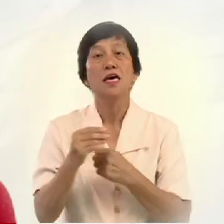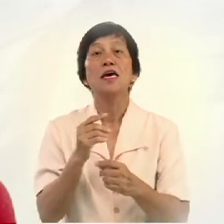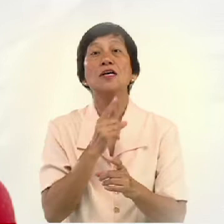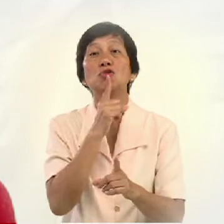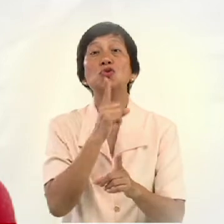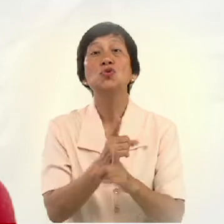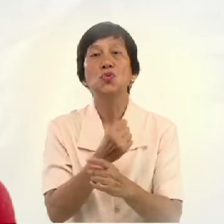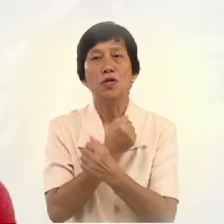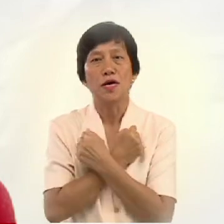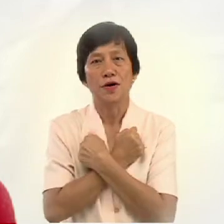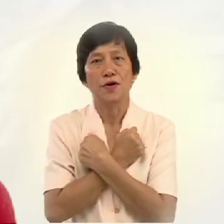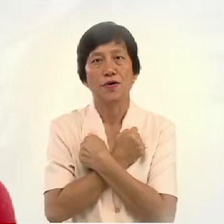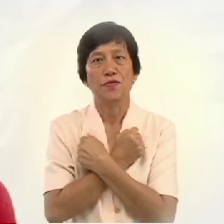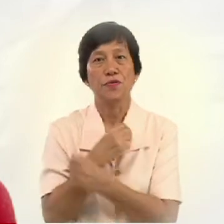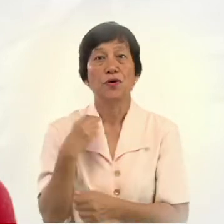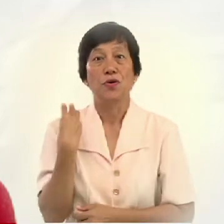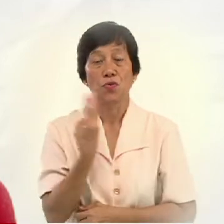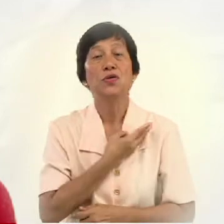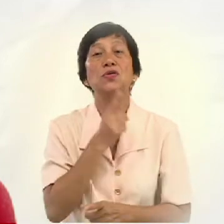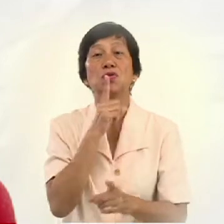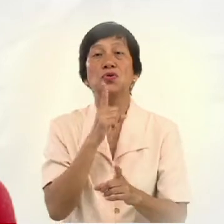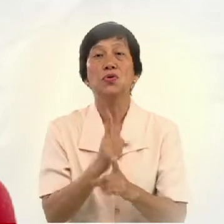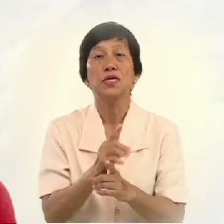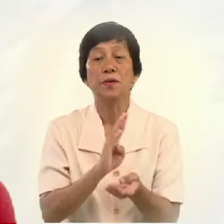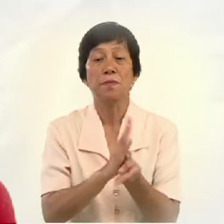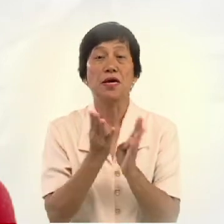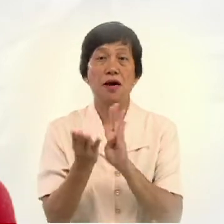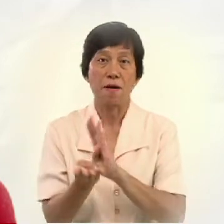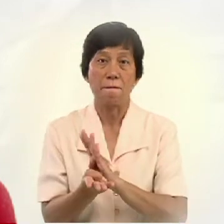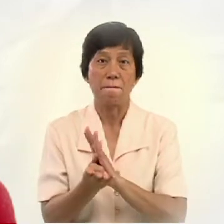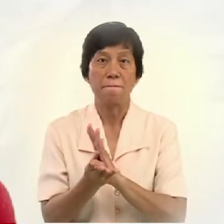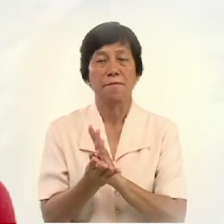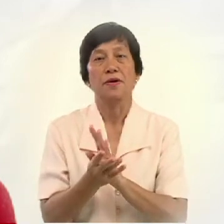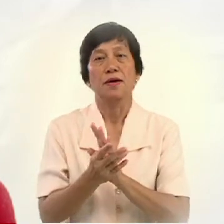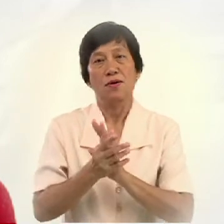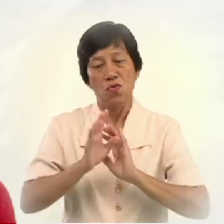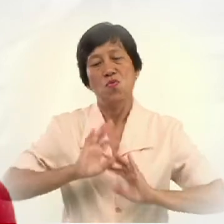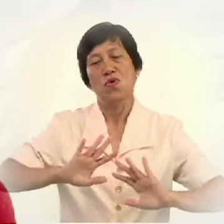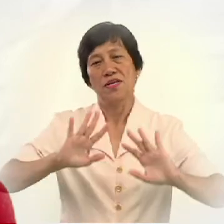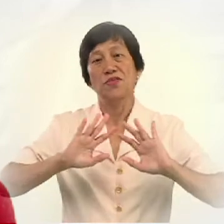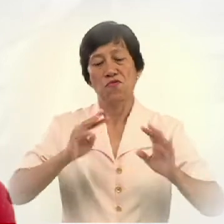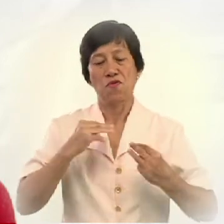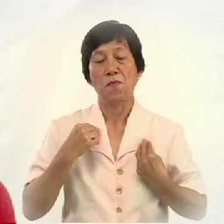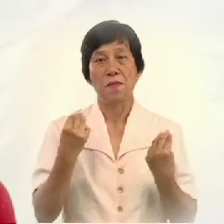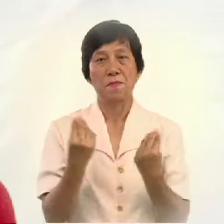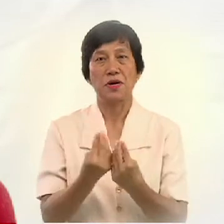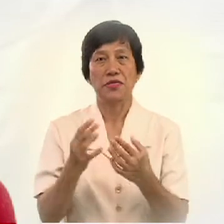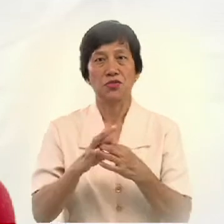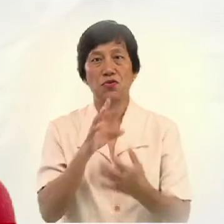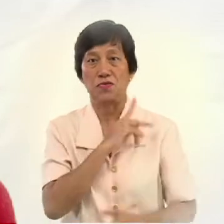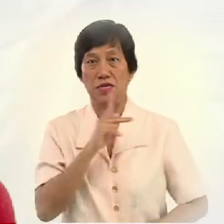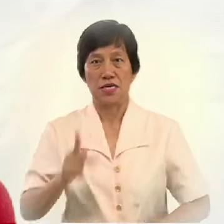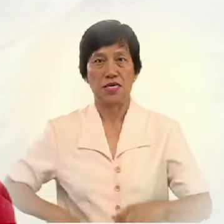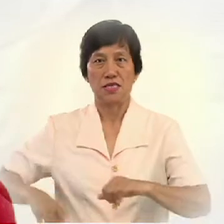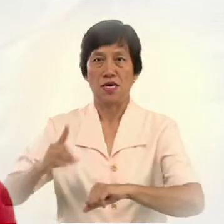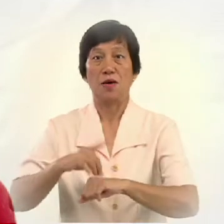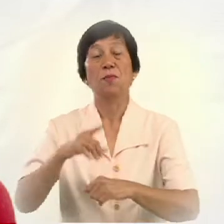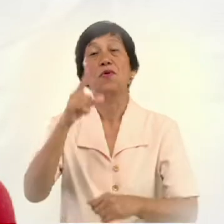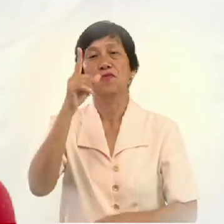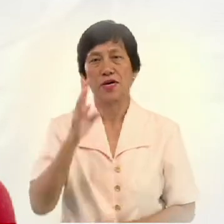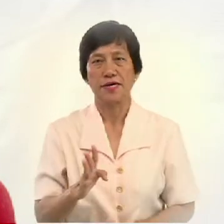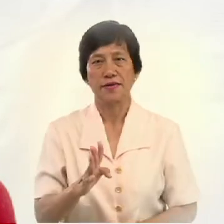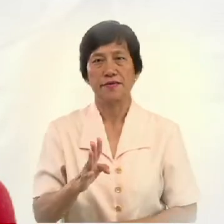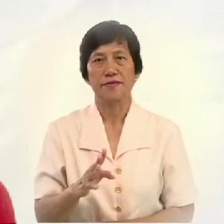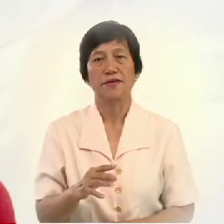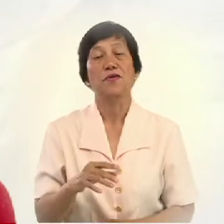in love. And through love, we will certainly become vibrant members of